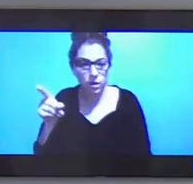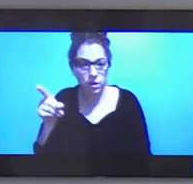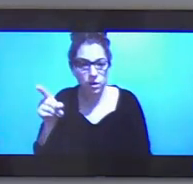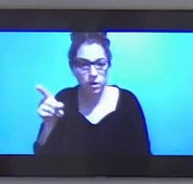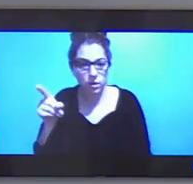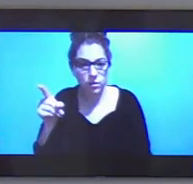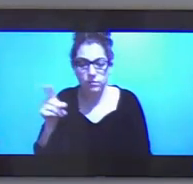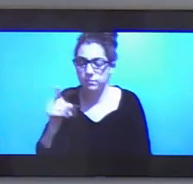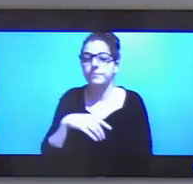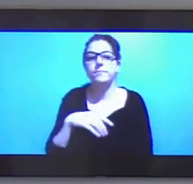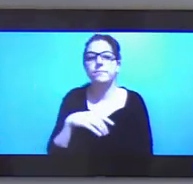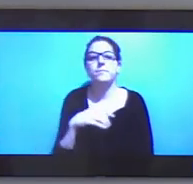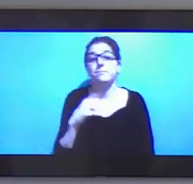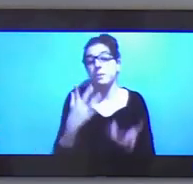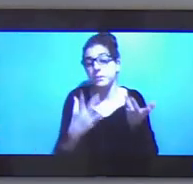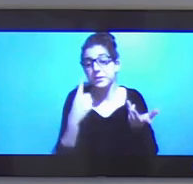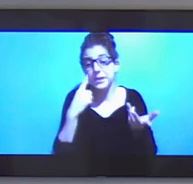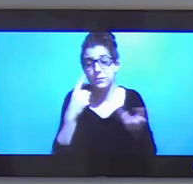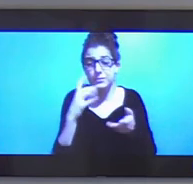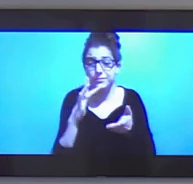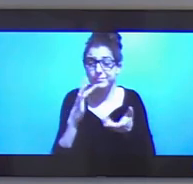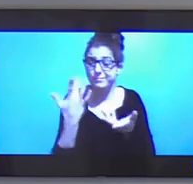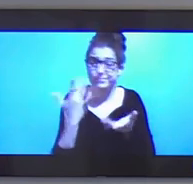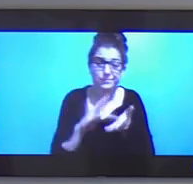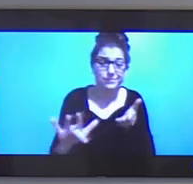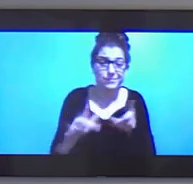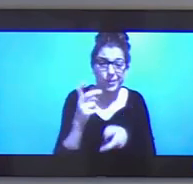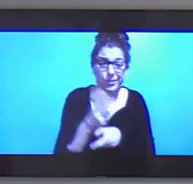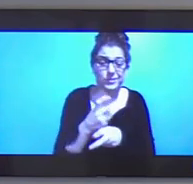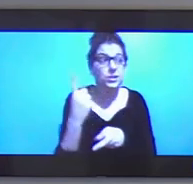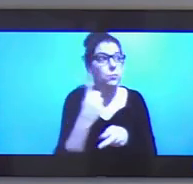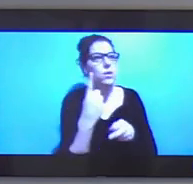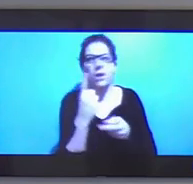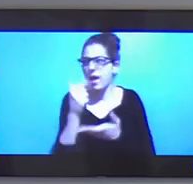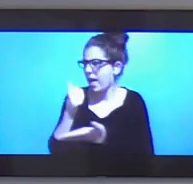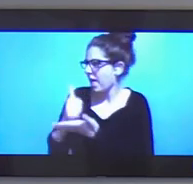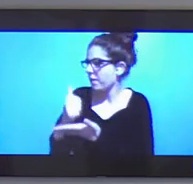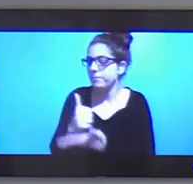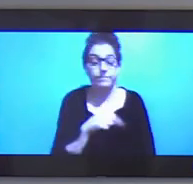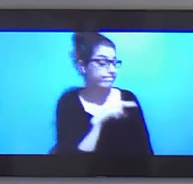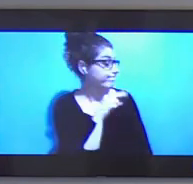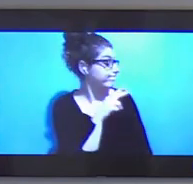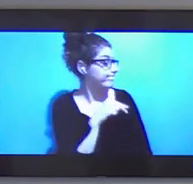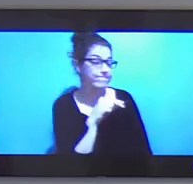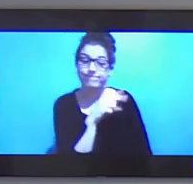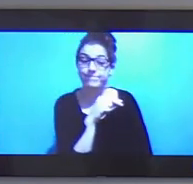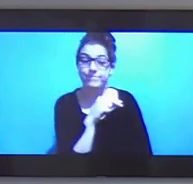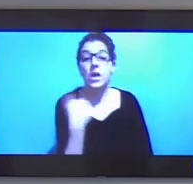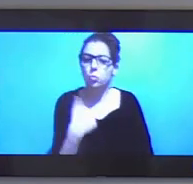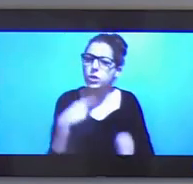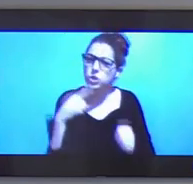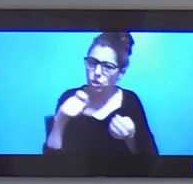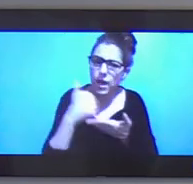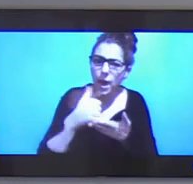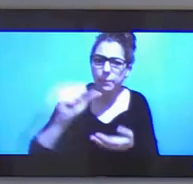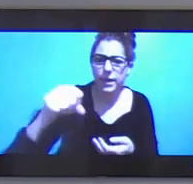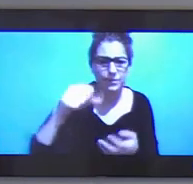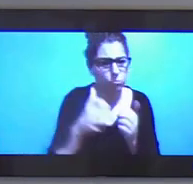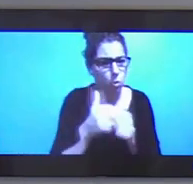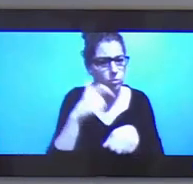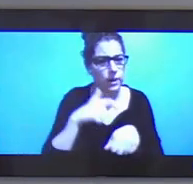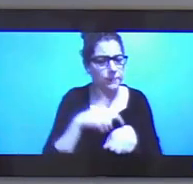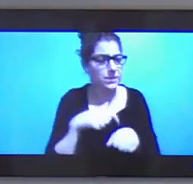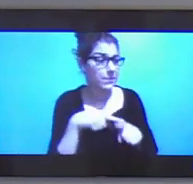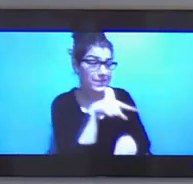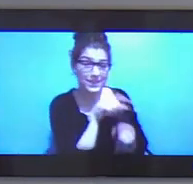Might sound harsh, right? Someone asks for help, we're prone to give it, and many times we should. But here, it's